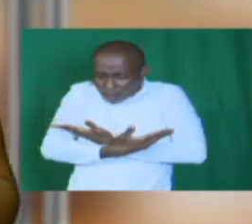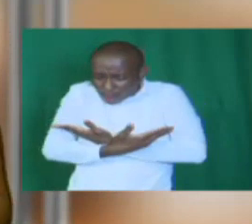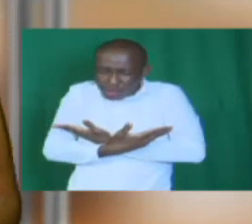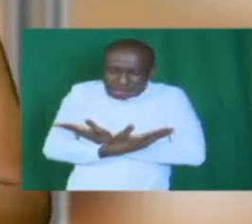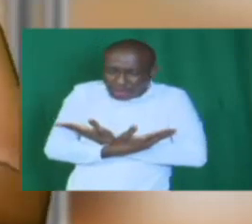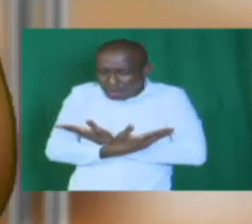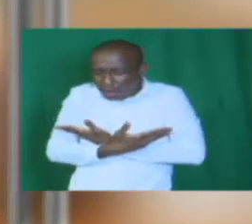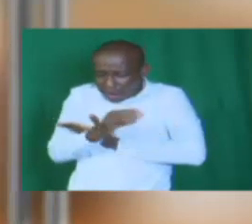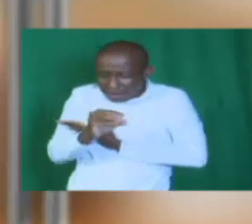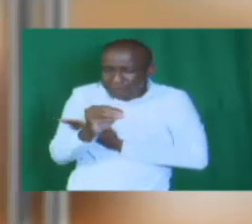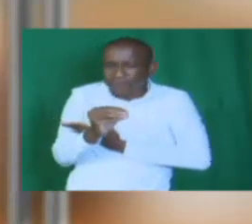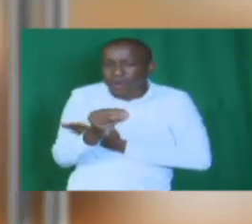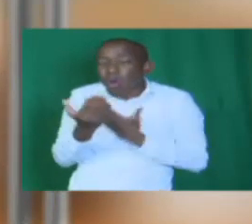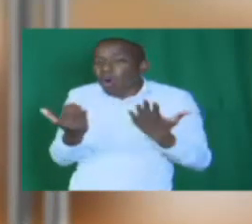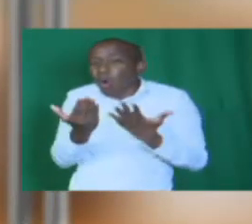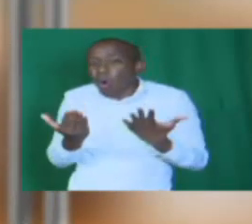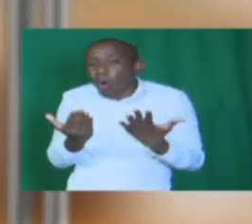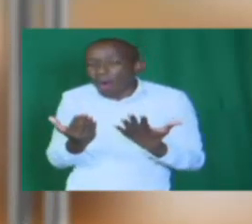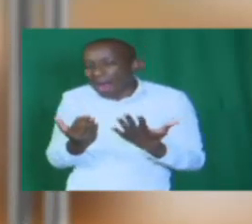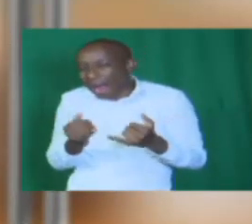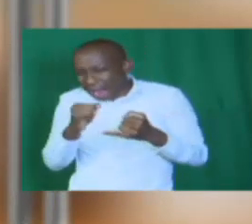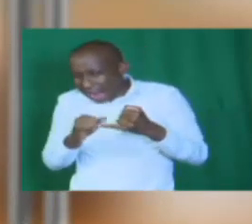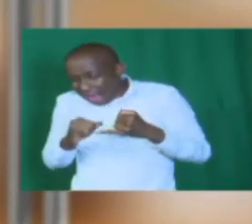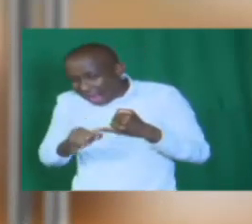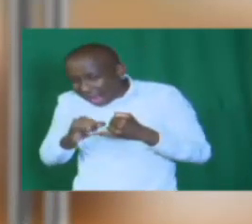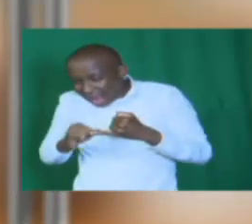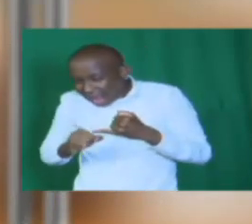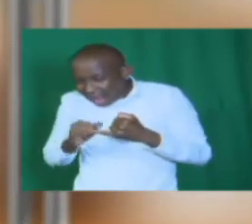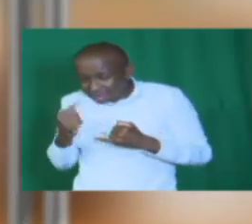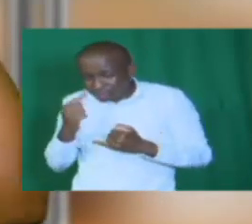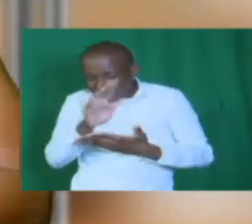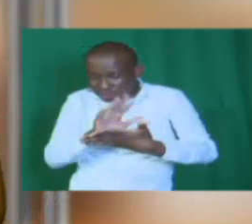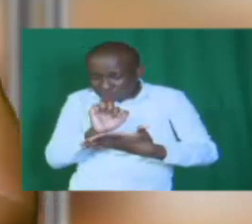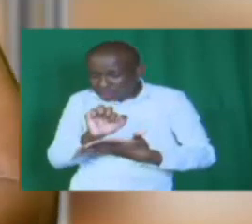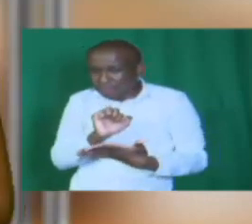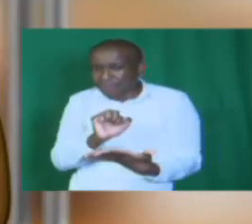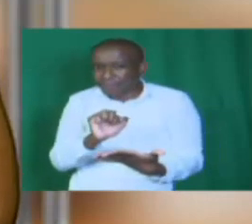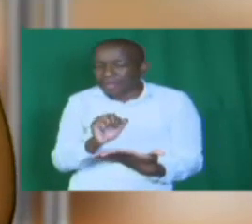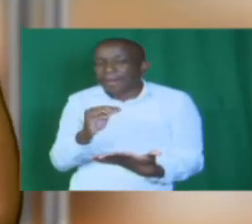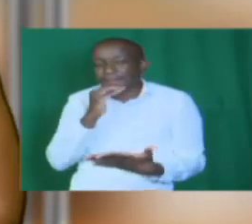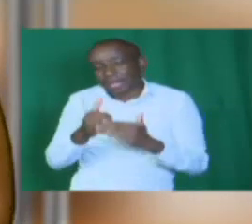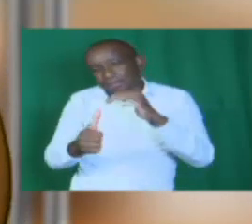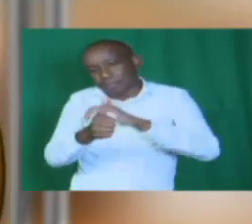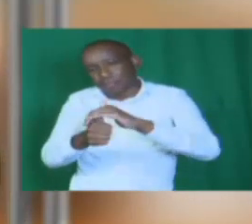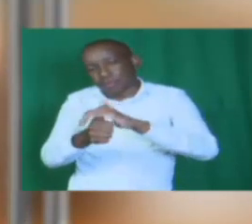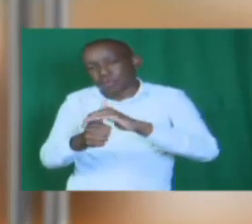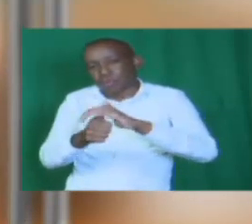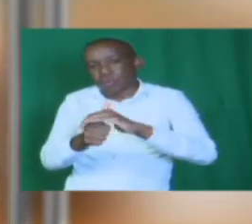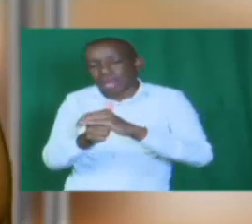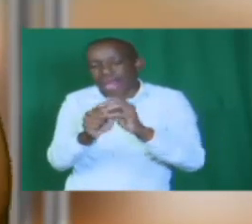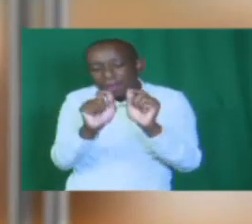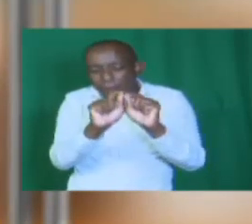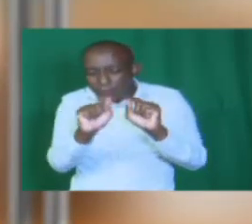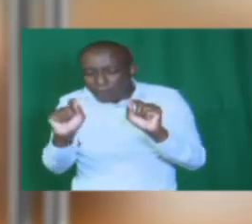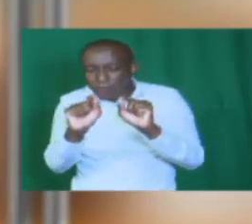passage, or rather towards the end of the passage. So that is the importance of